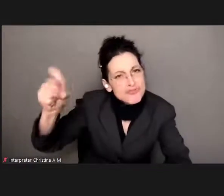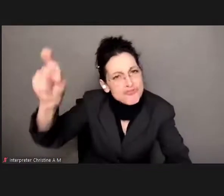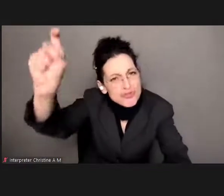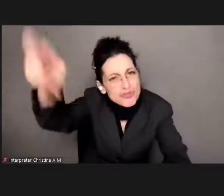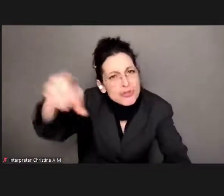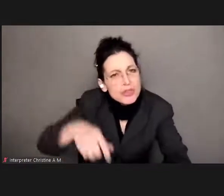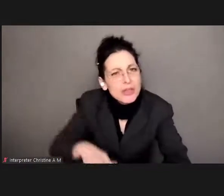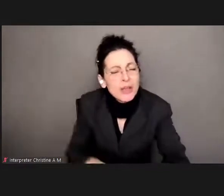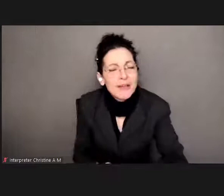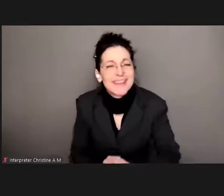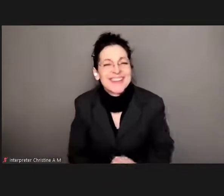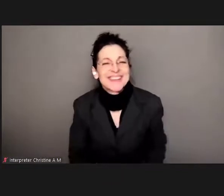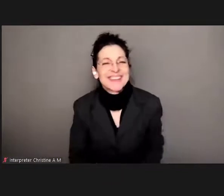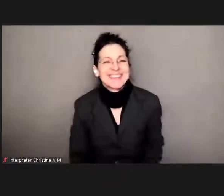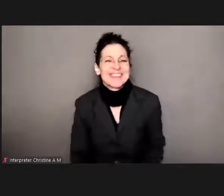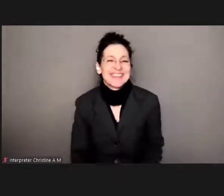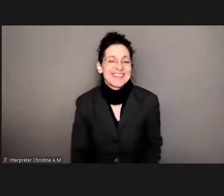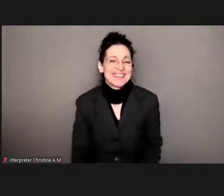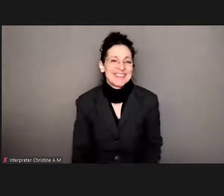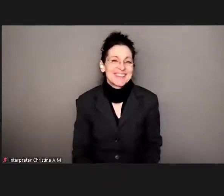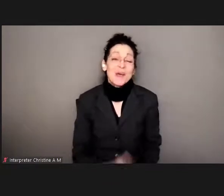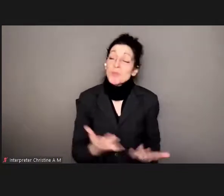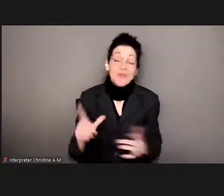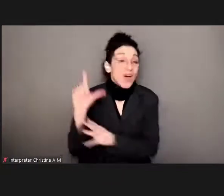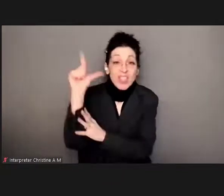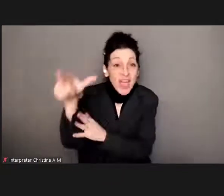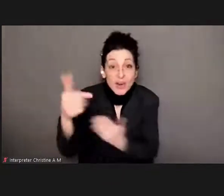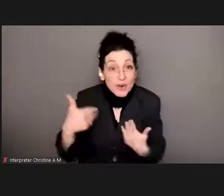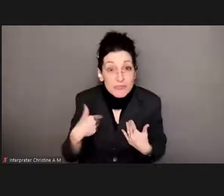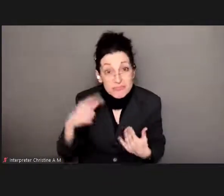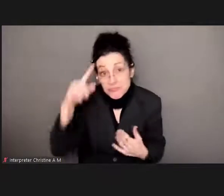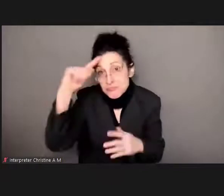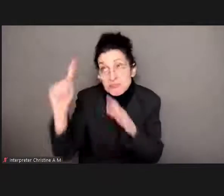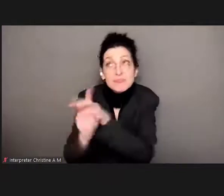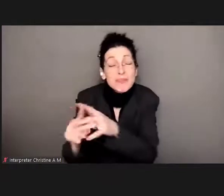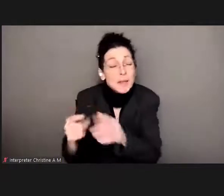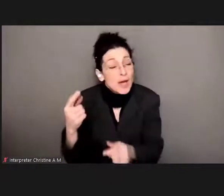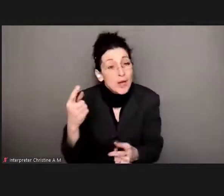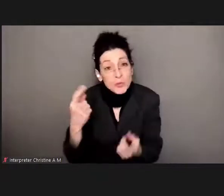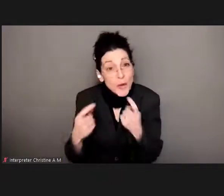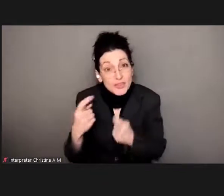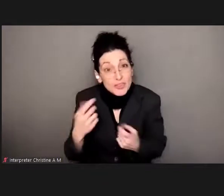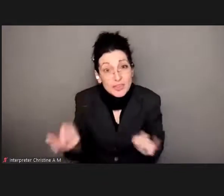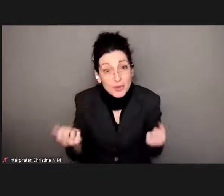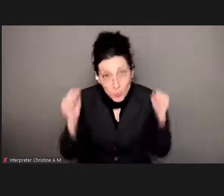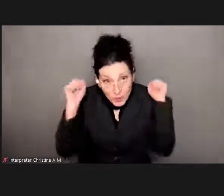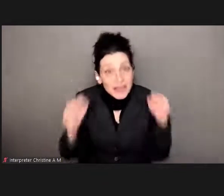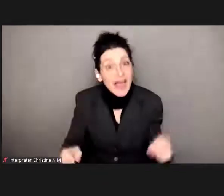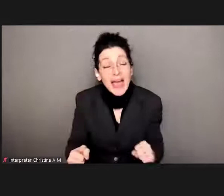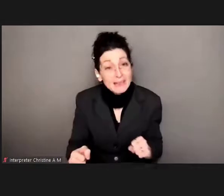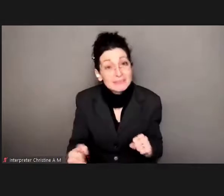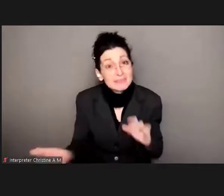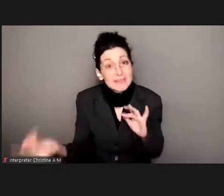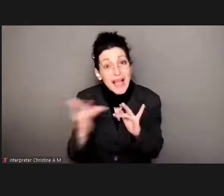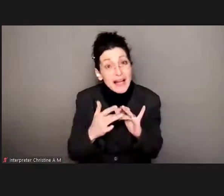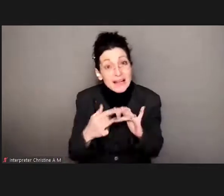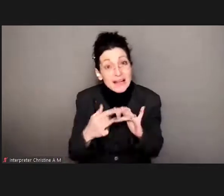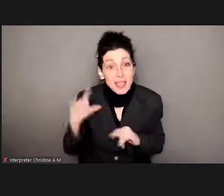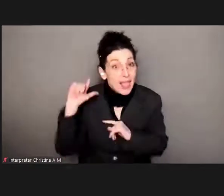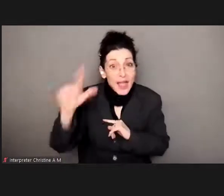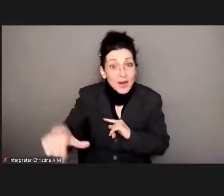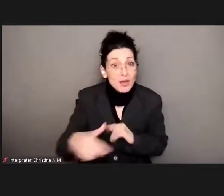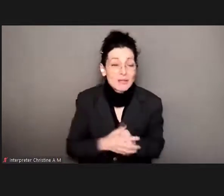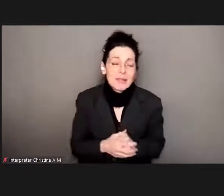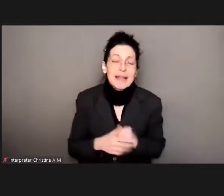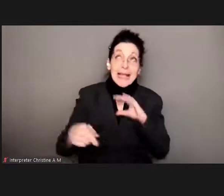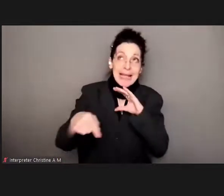Well, now, Margaret, if people would like to follow up with questions for me, you absolutely are welcome to. Also, I tend to be very slow on email. So